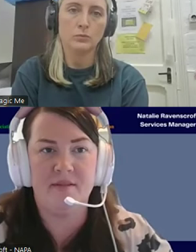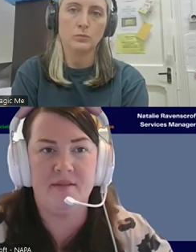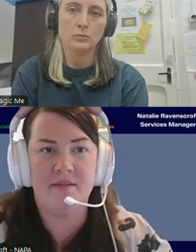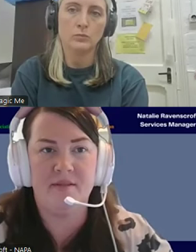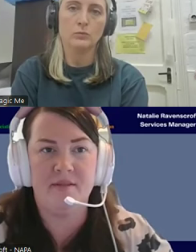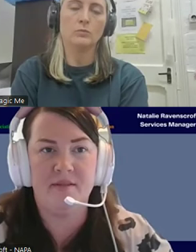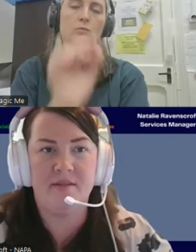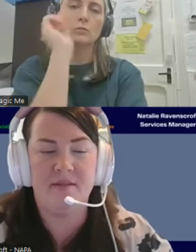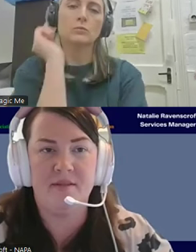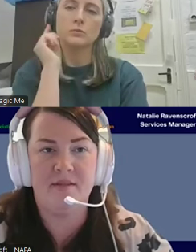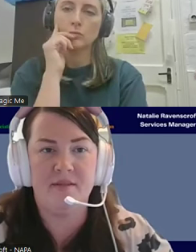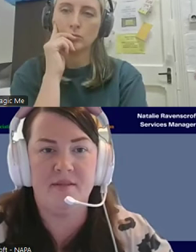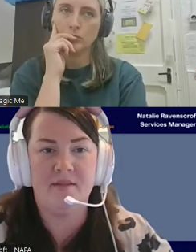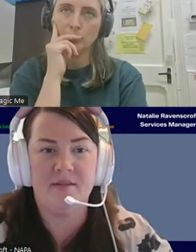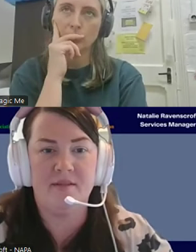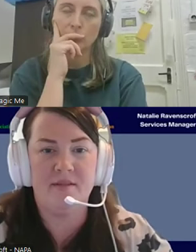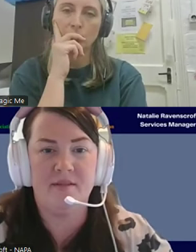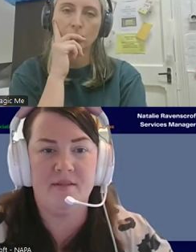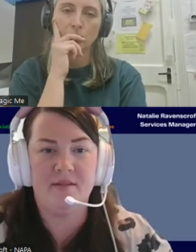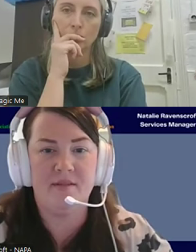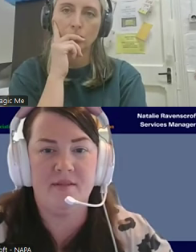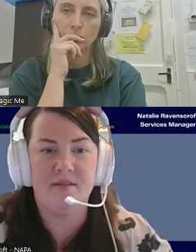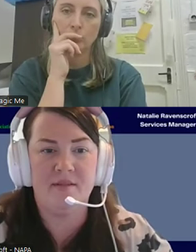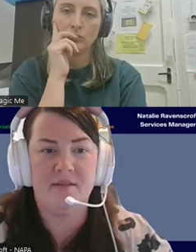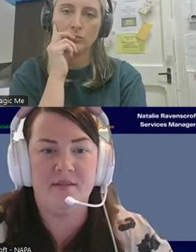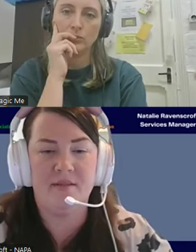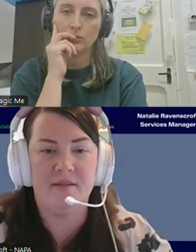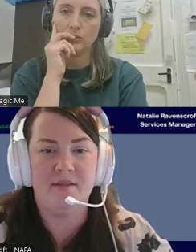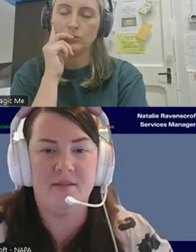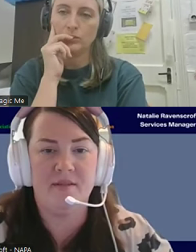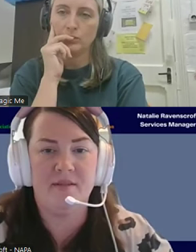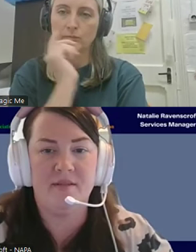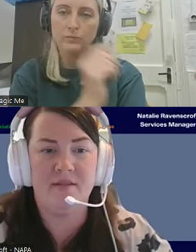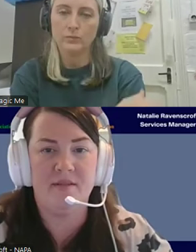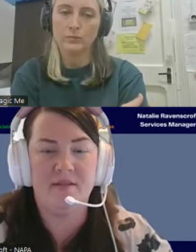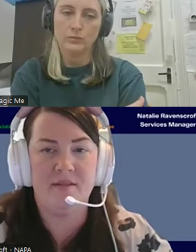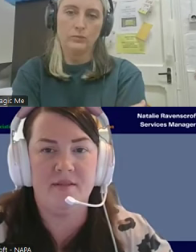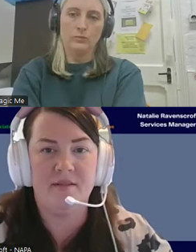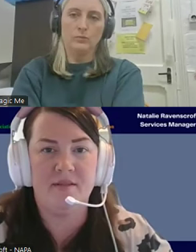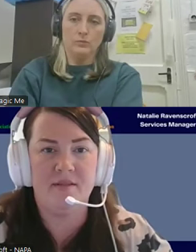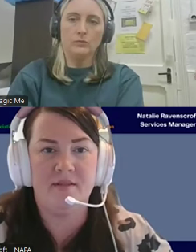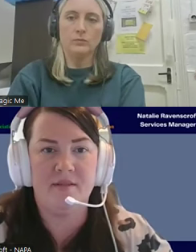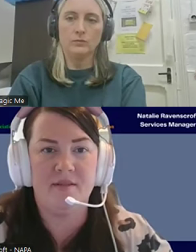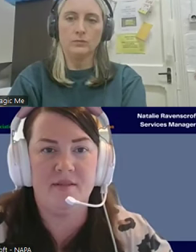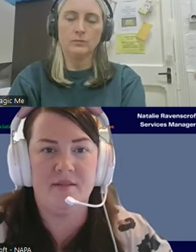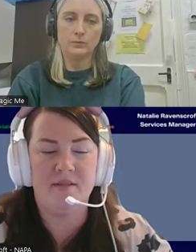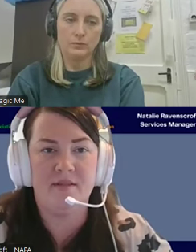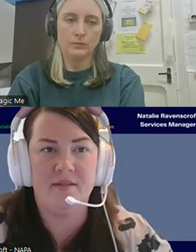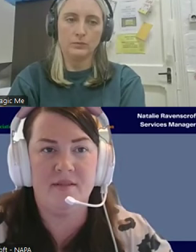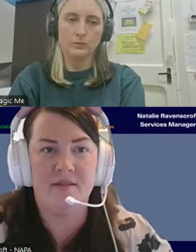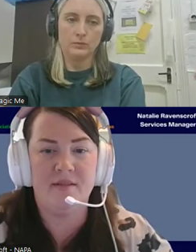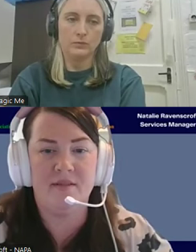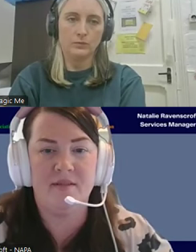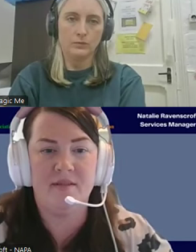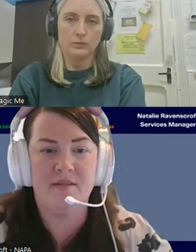Today we're going to be looking at engaging older people living in care in meaningful creative opportunities. The theme of